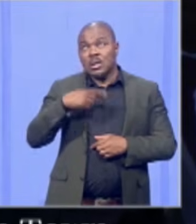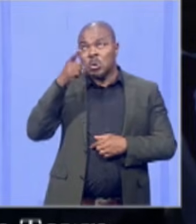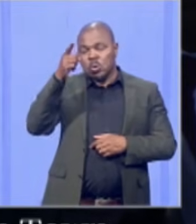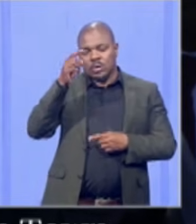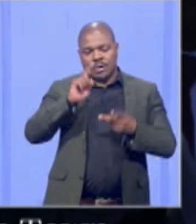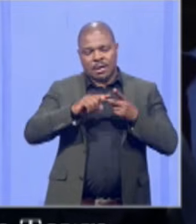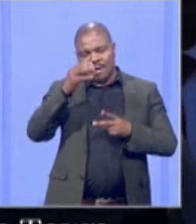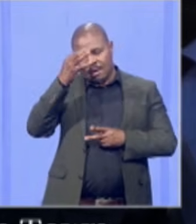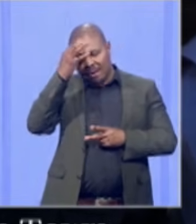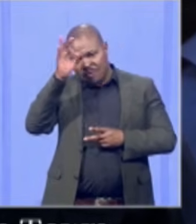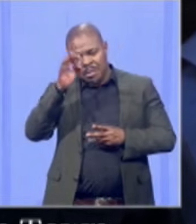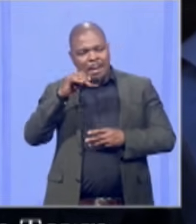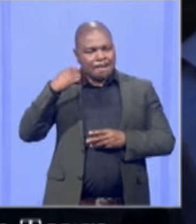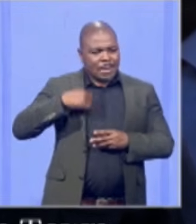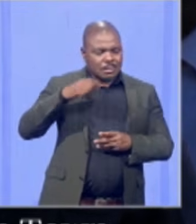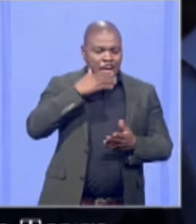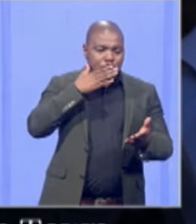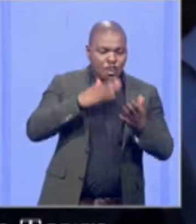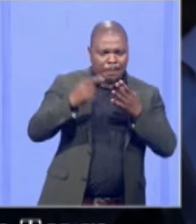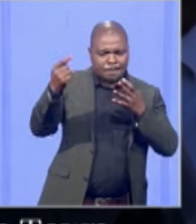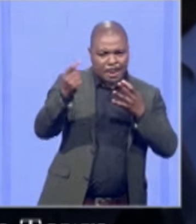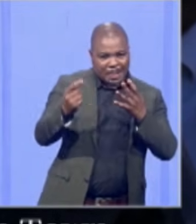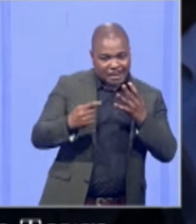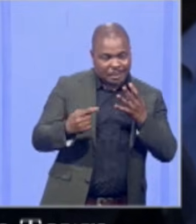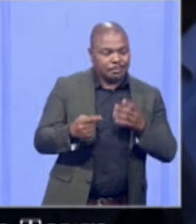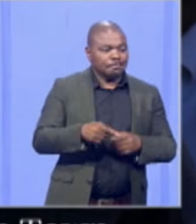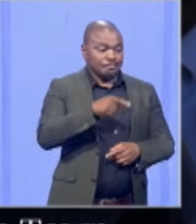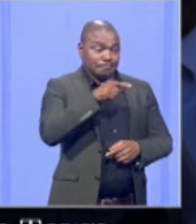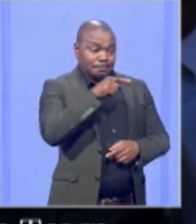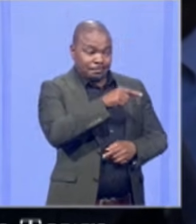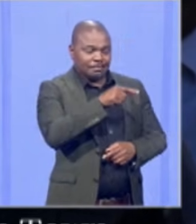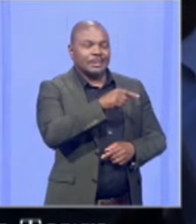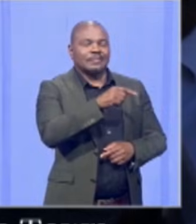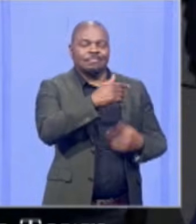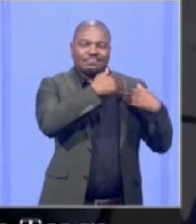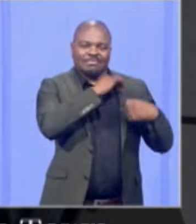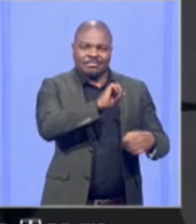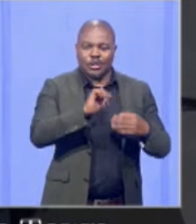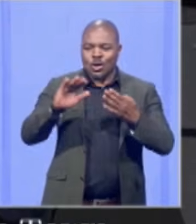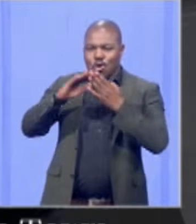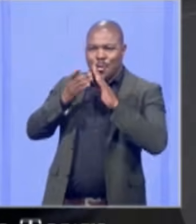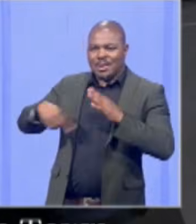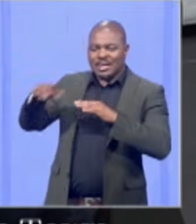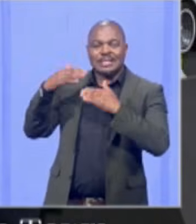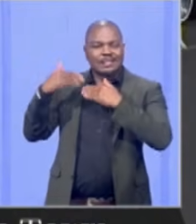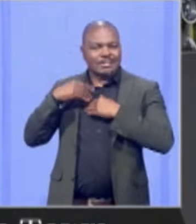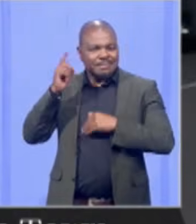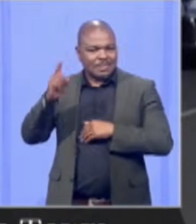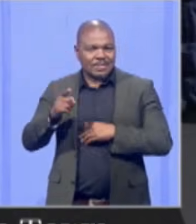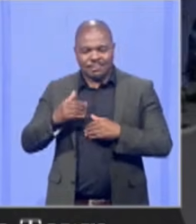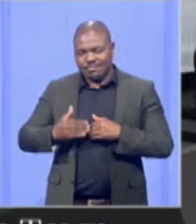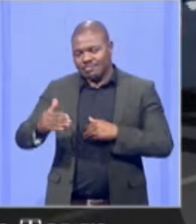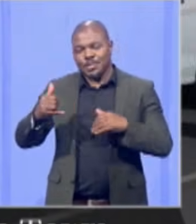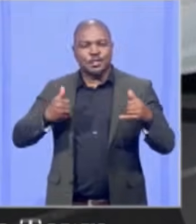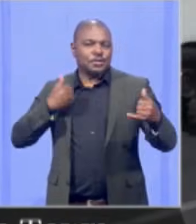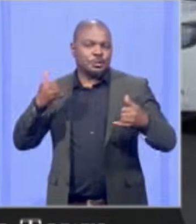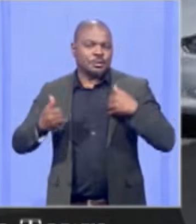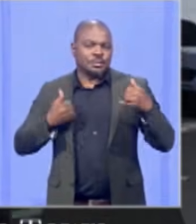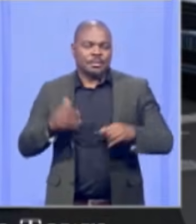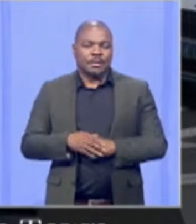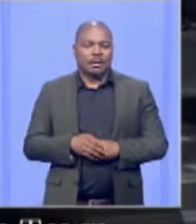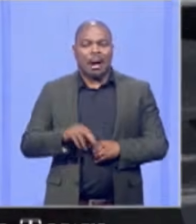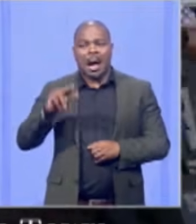government, by municipalities, by everybody that communities are going to be safe to enjoy this season. Mongwe